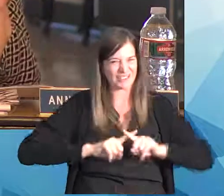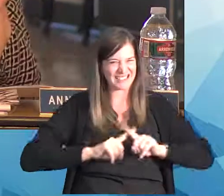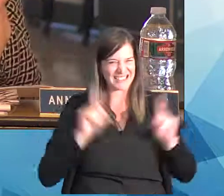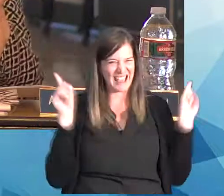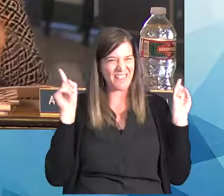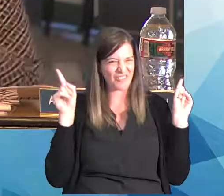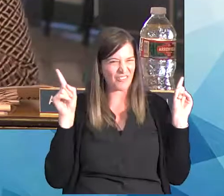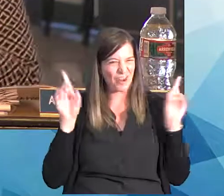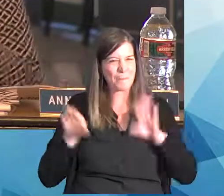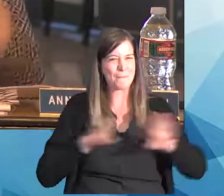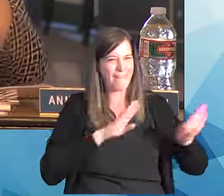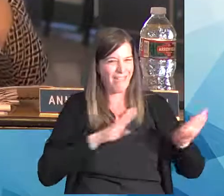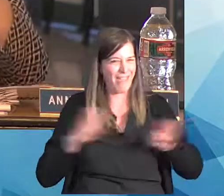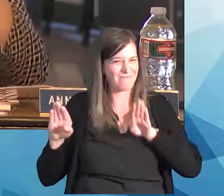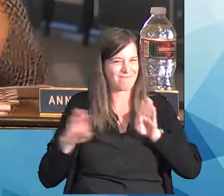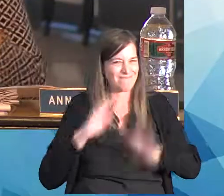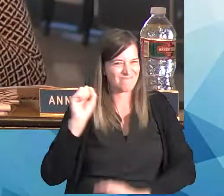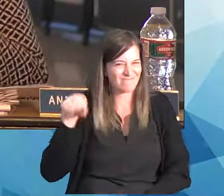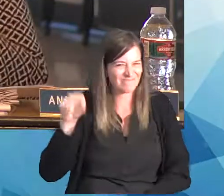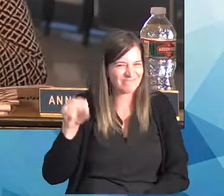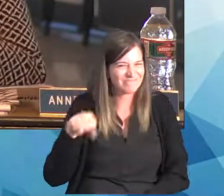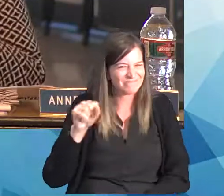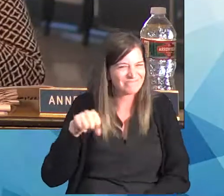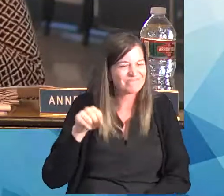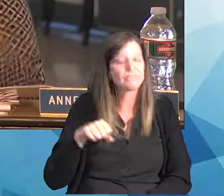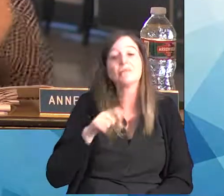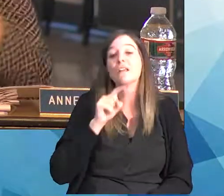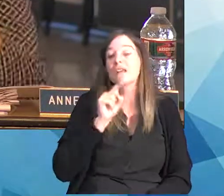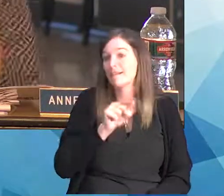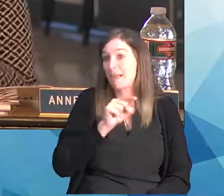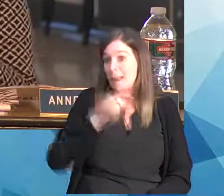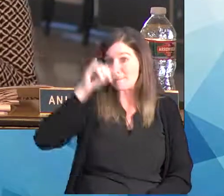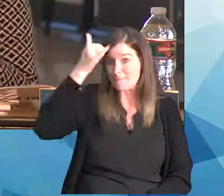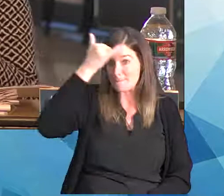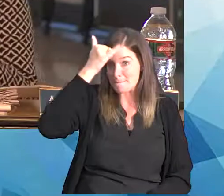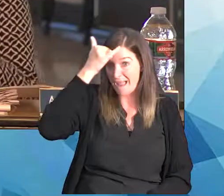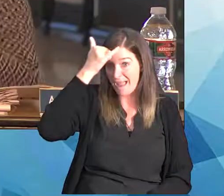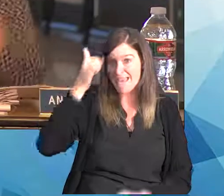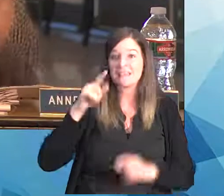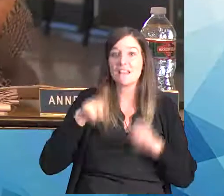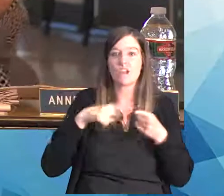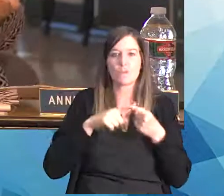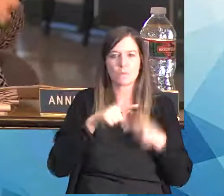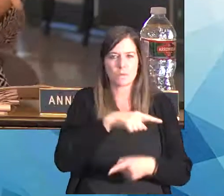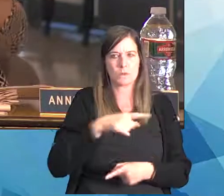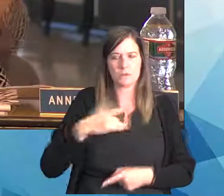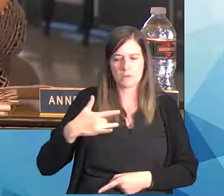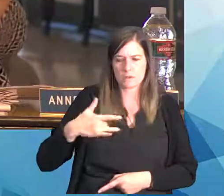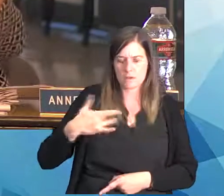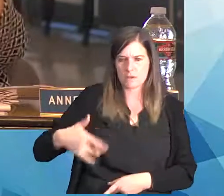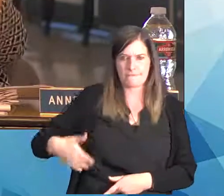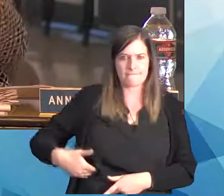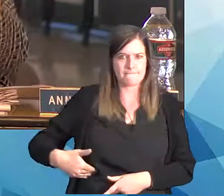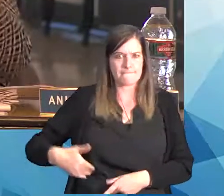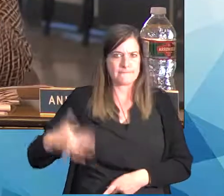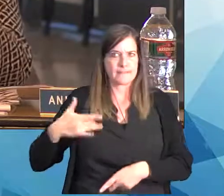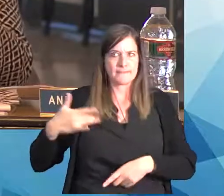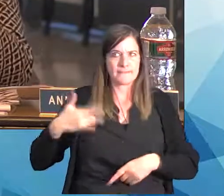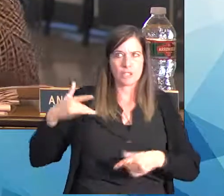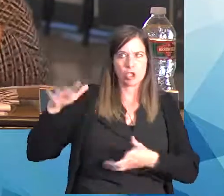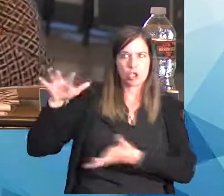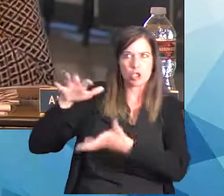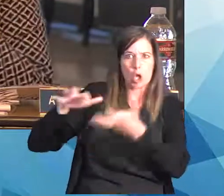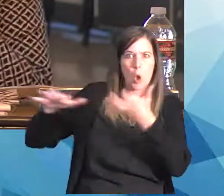very differently. The American bison, when they sense that there's a storm